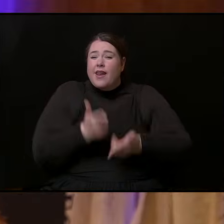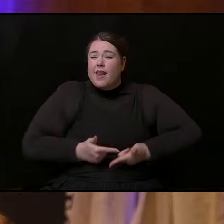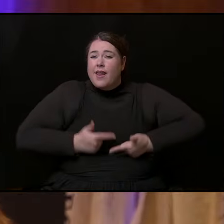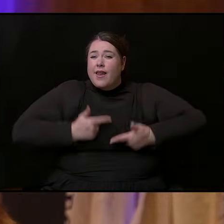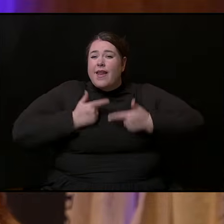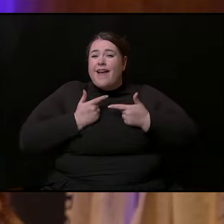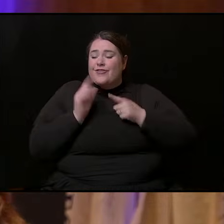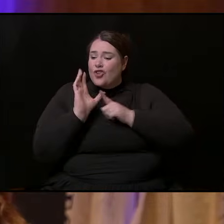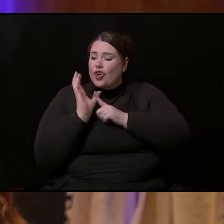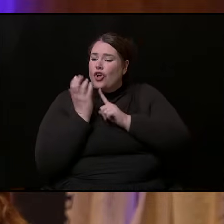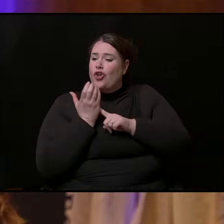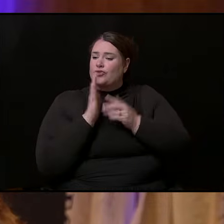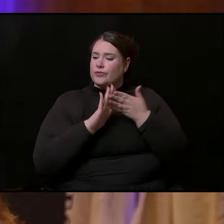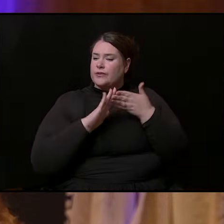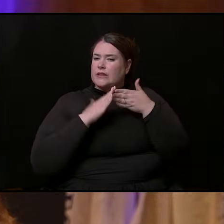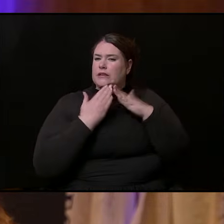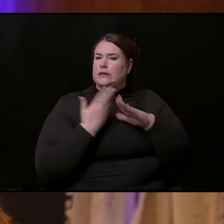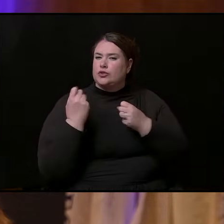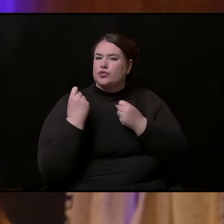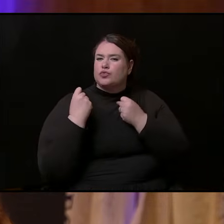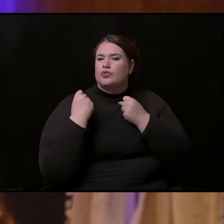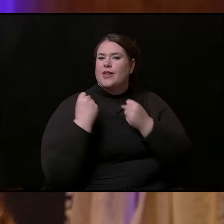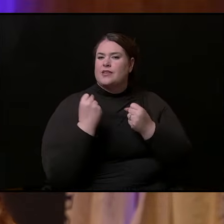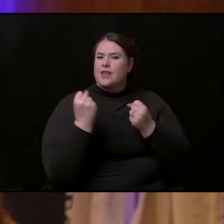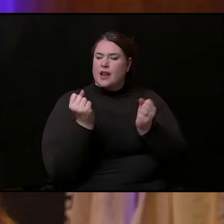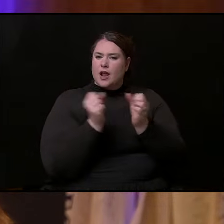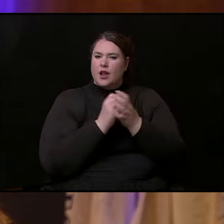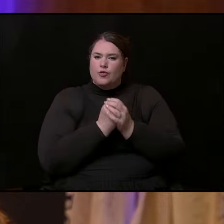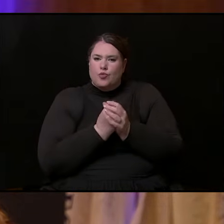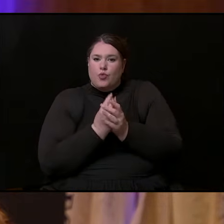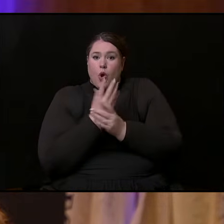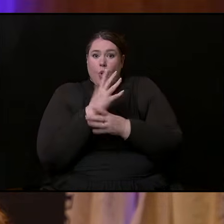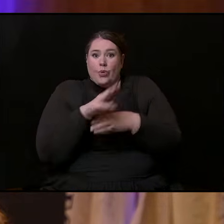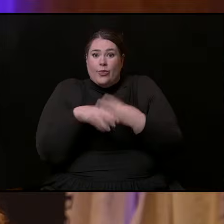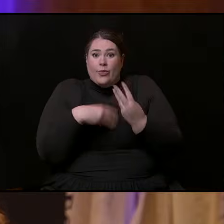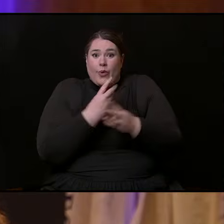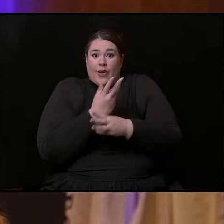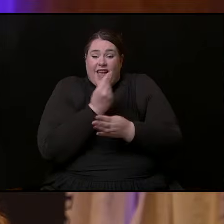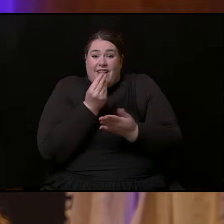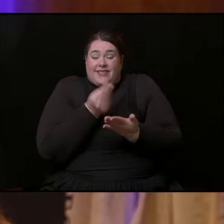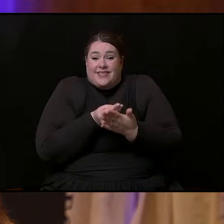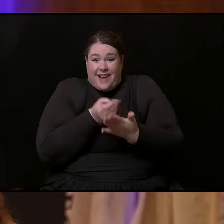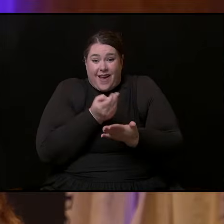city. They strengthen and grow the world and its economies.